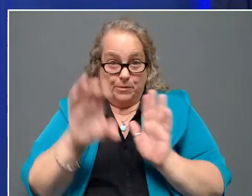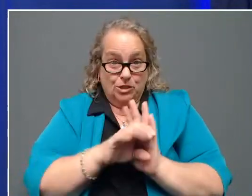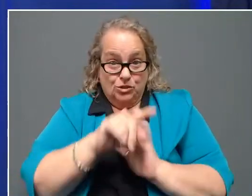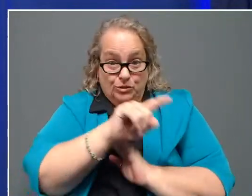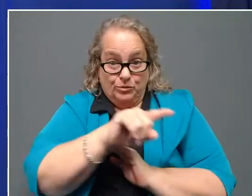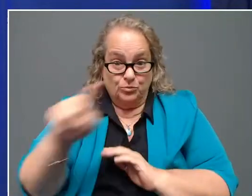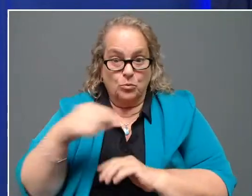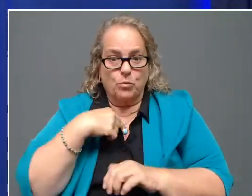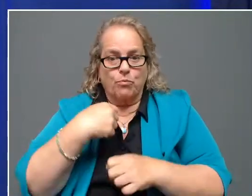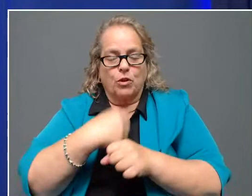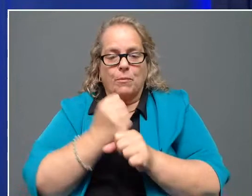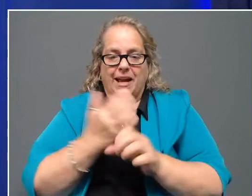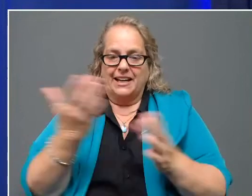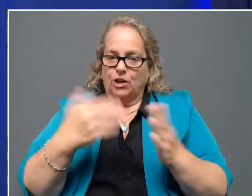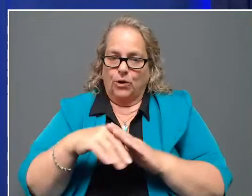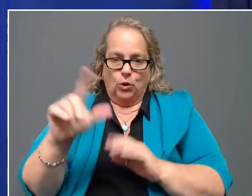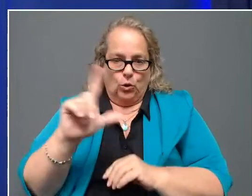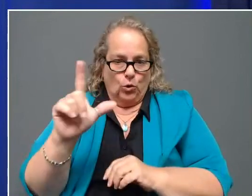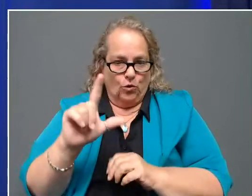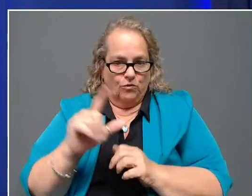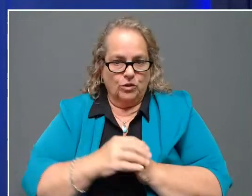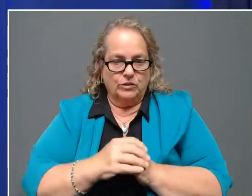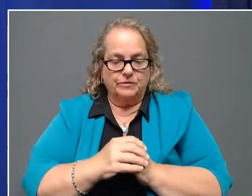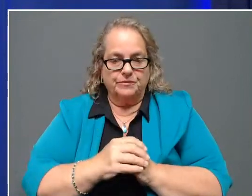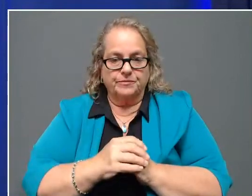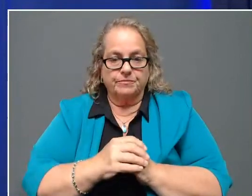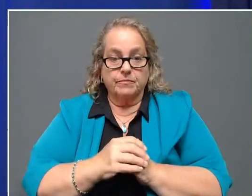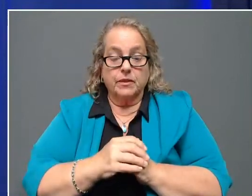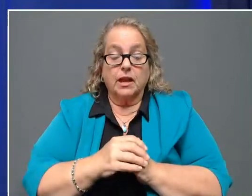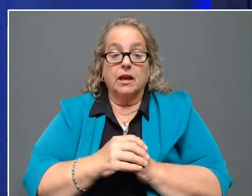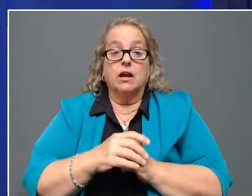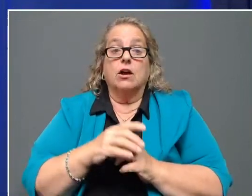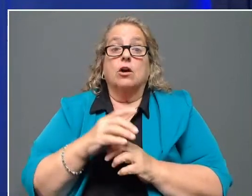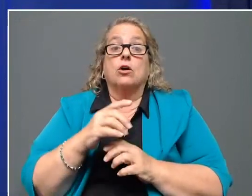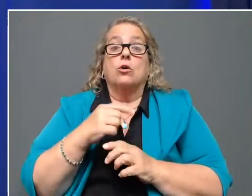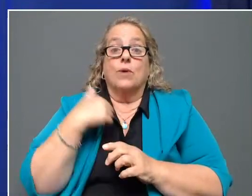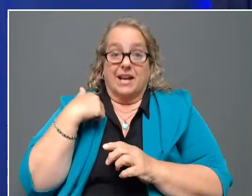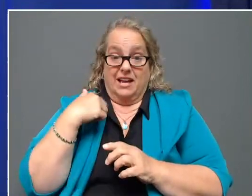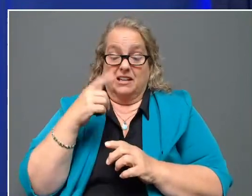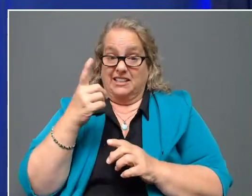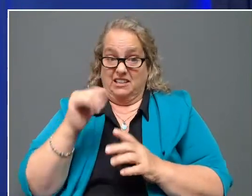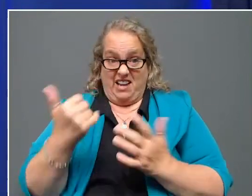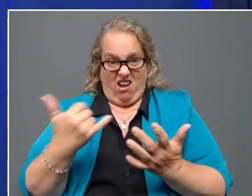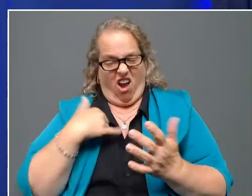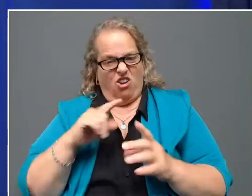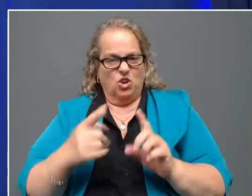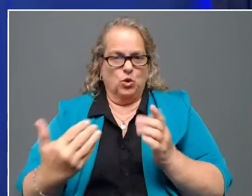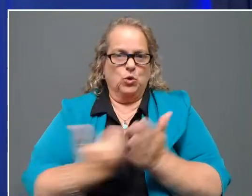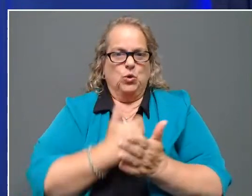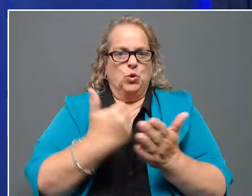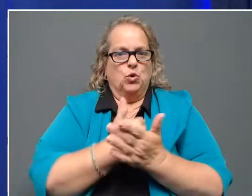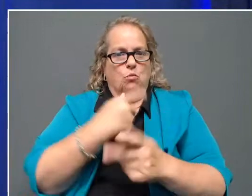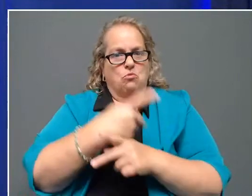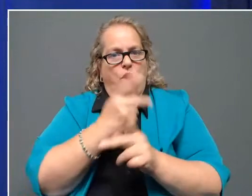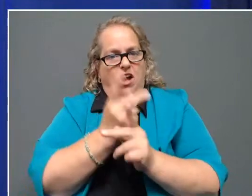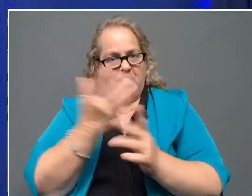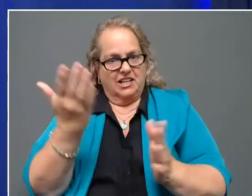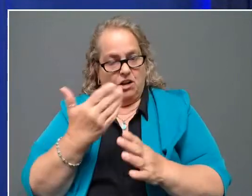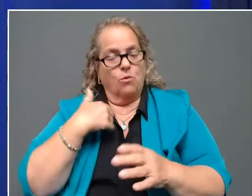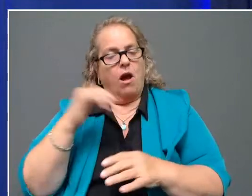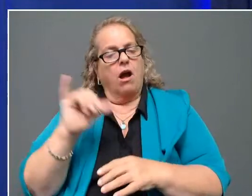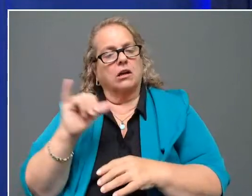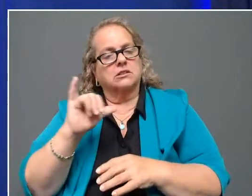now. In addition to launching our flagship product, this investment also positions us for growth into the